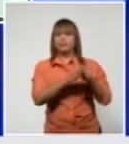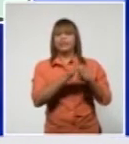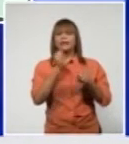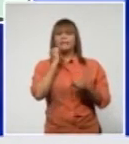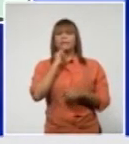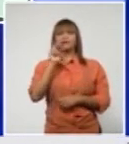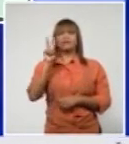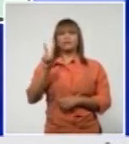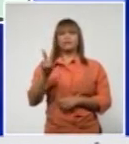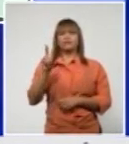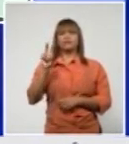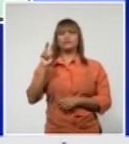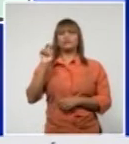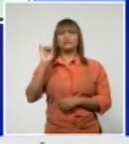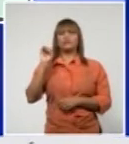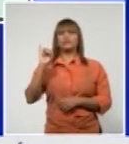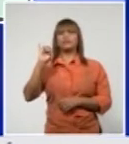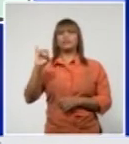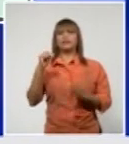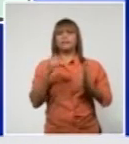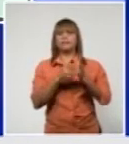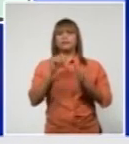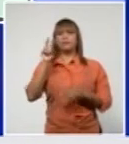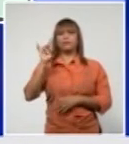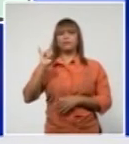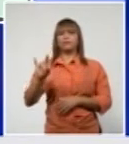cases. Brazil has